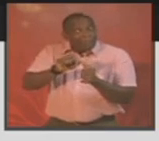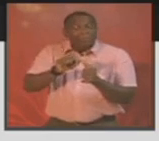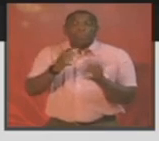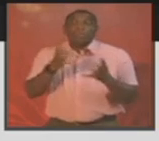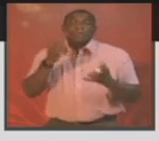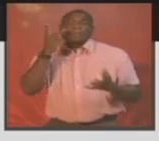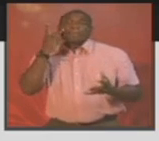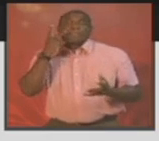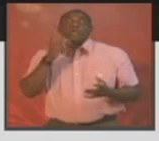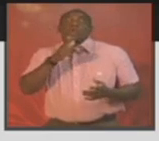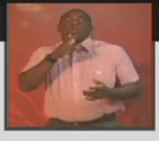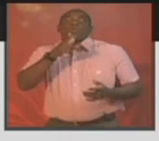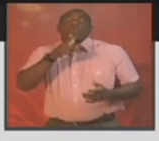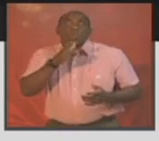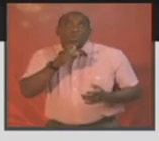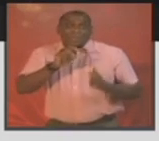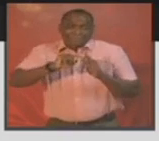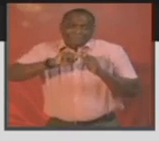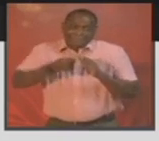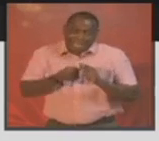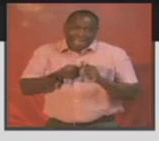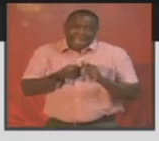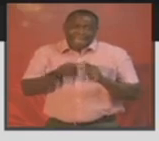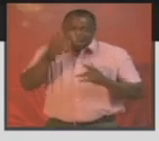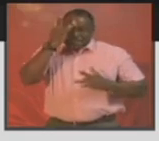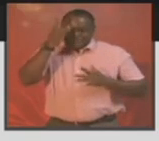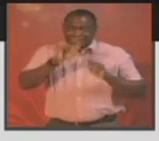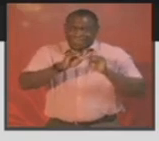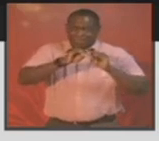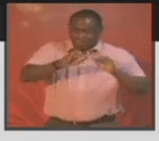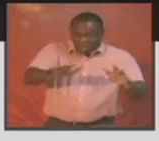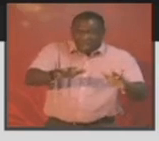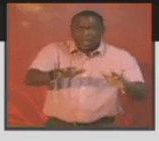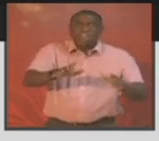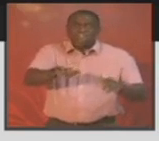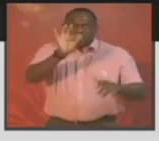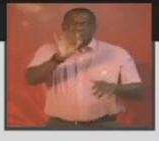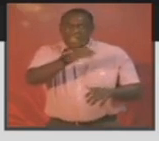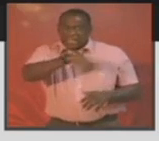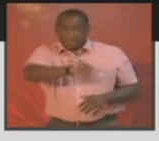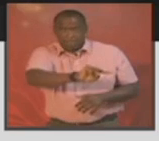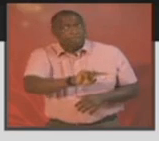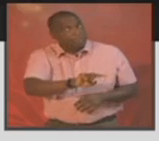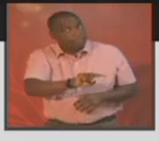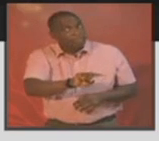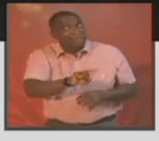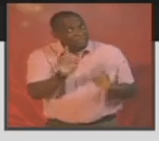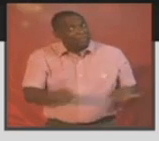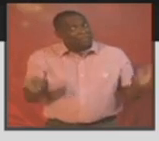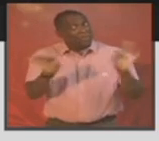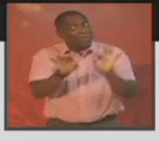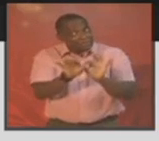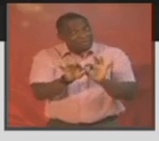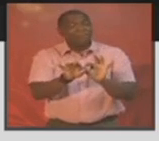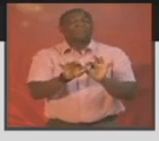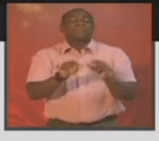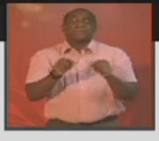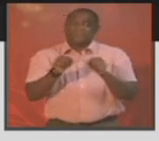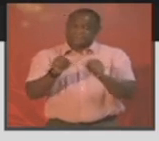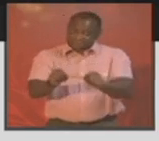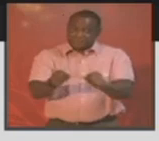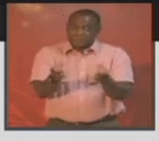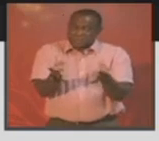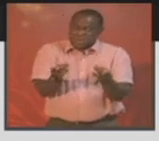So that continuing action and activity is extremely important as we get down to the lower numbers and we try